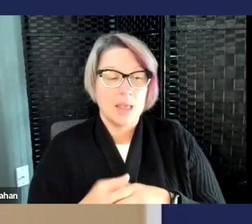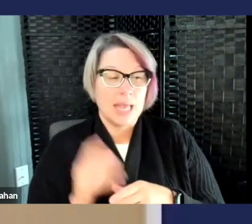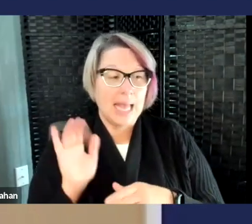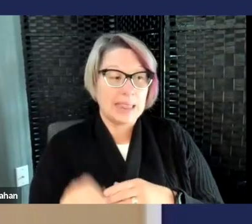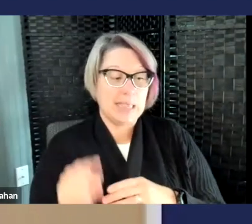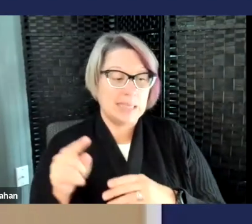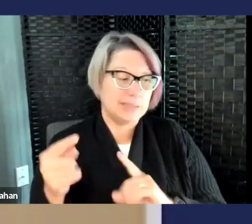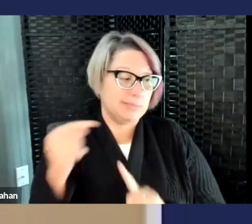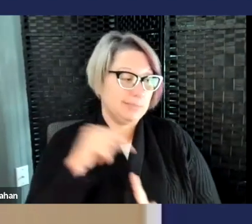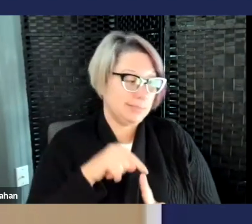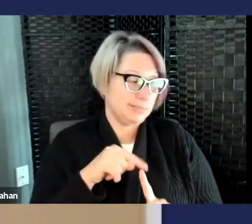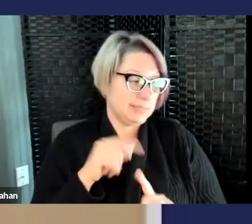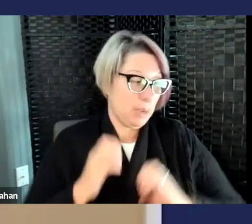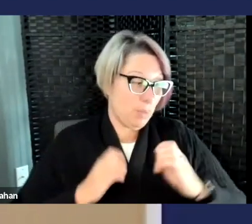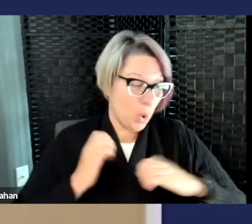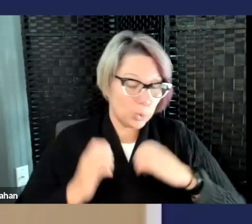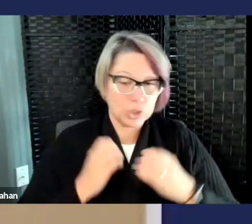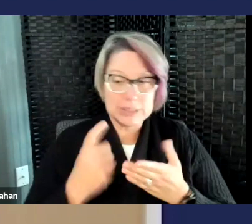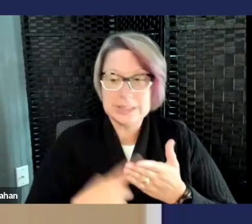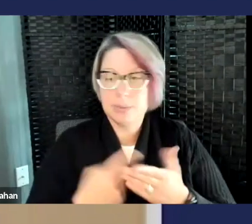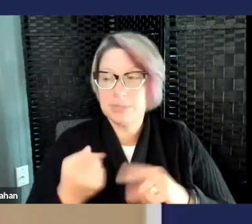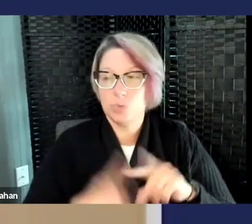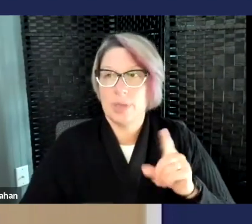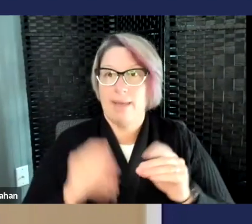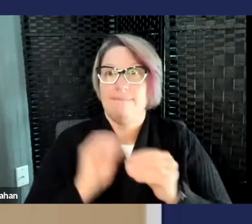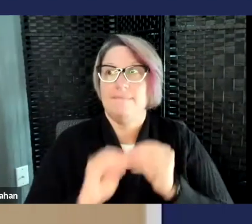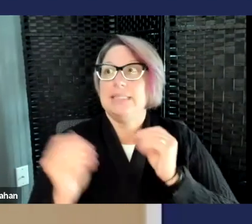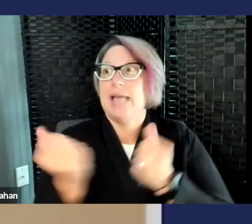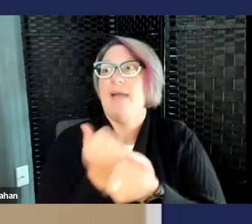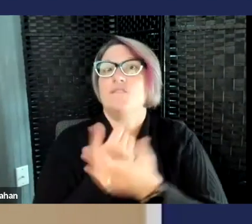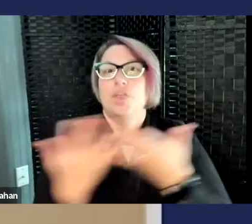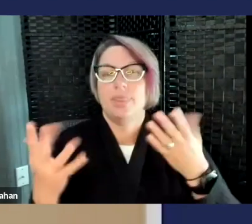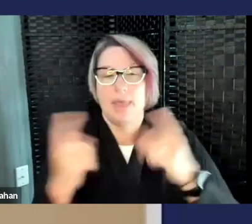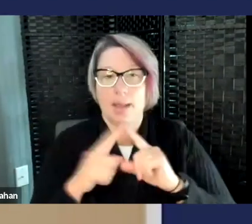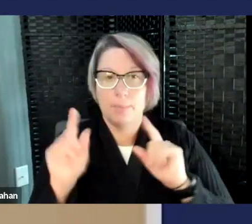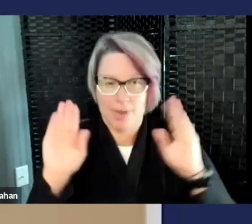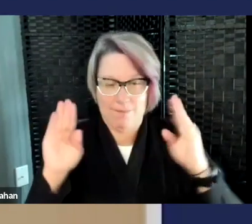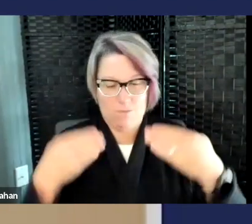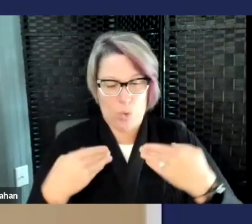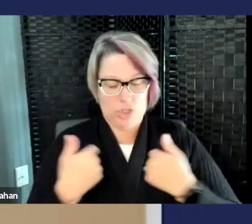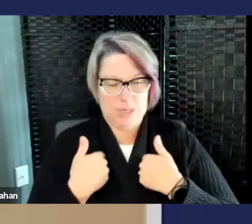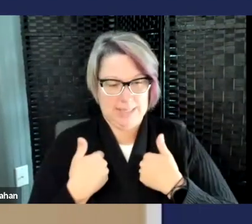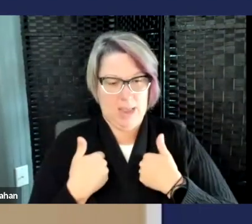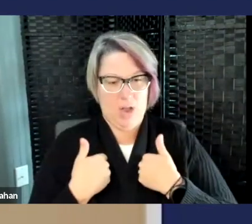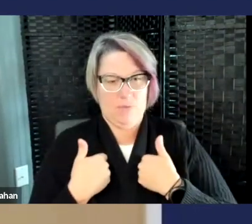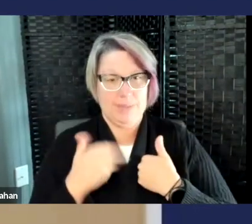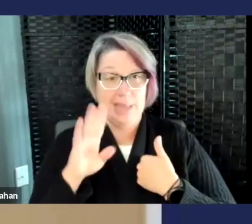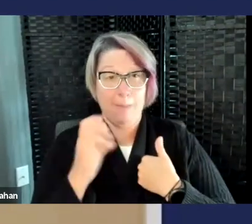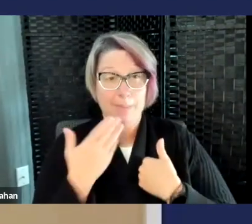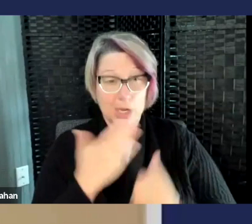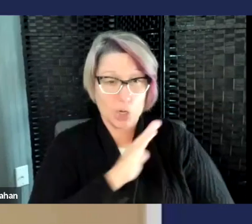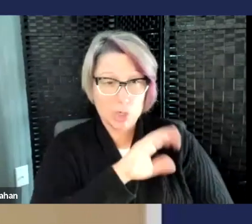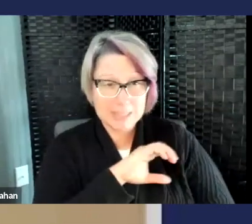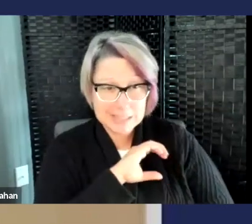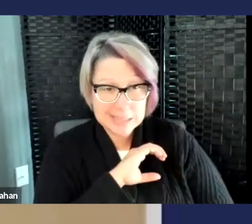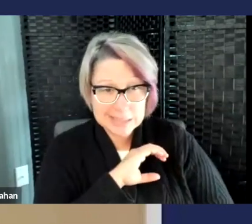emotions. Sometimes we can't fix the entire world, but we can focus on ourselves. And being a good citizen in general